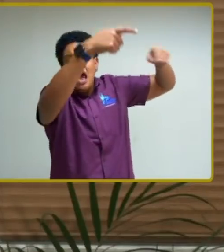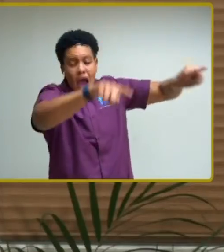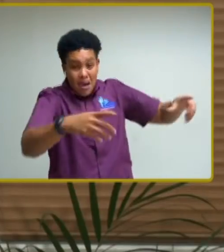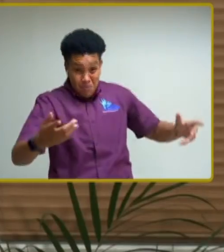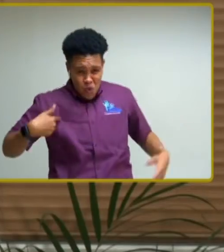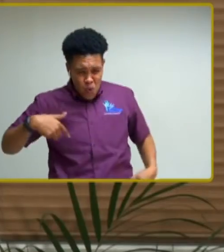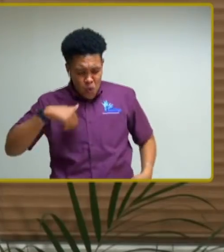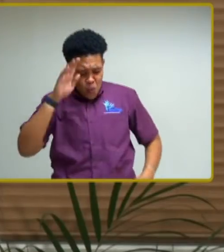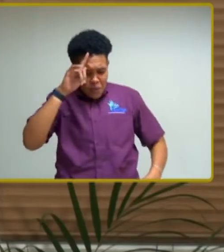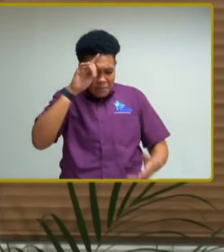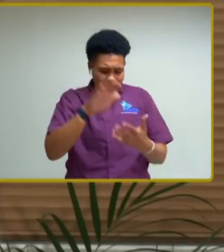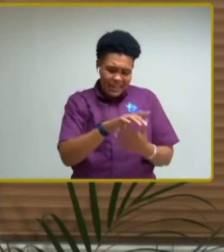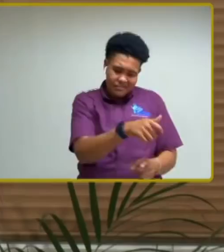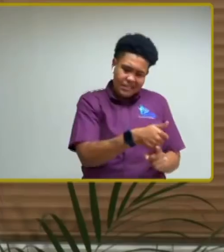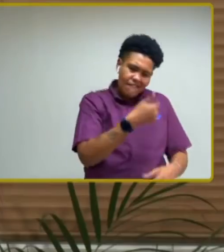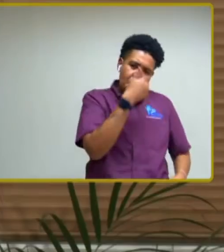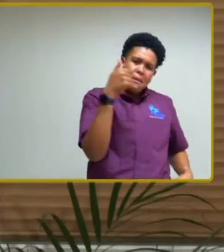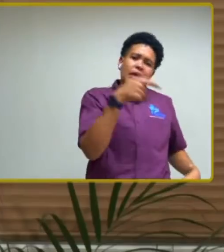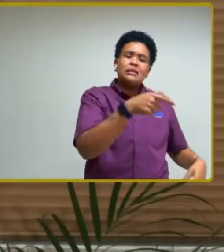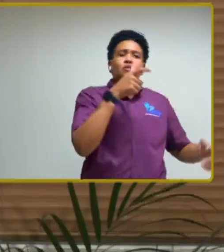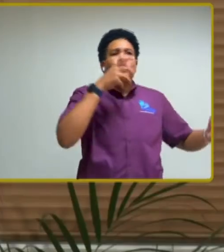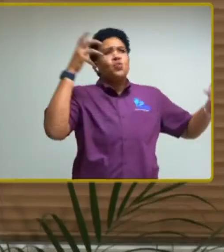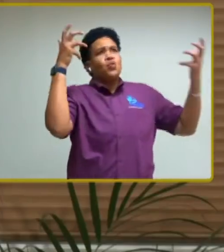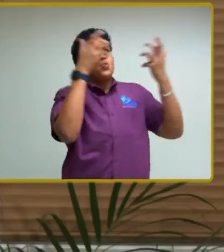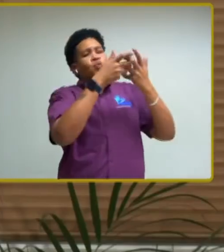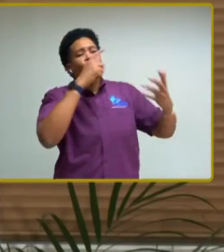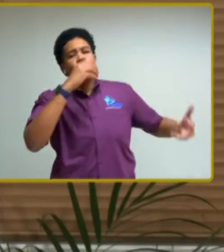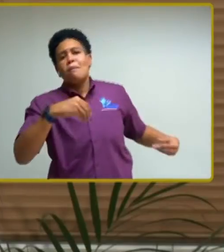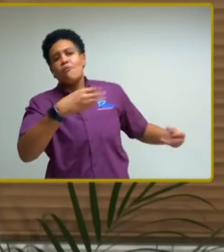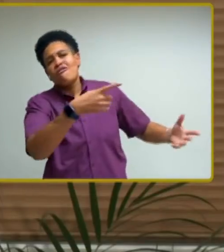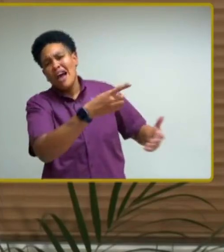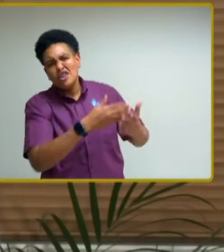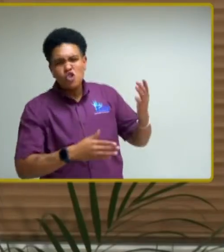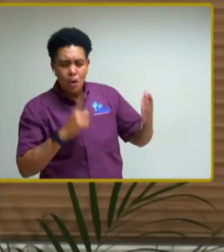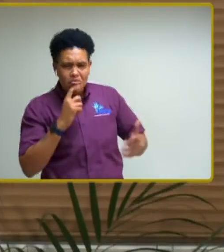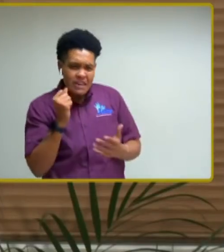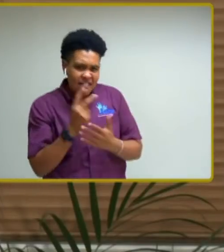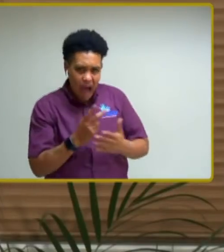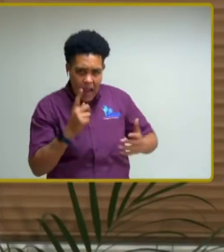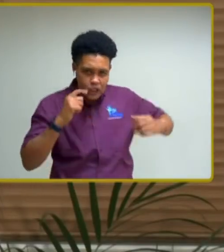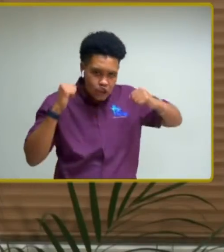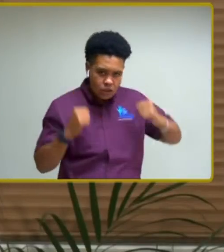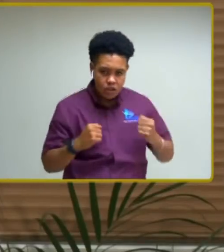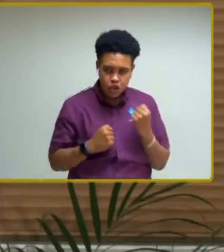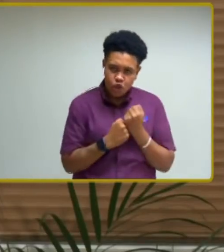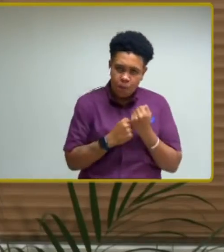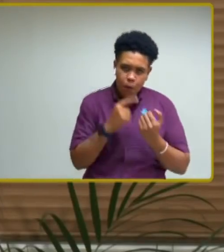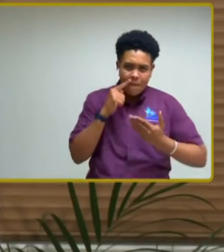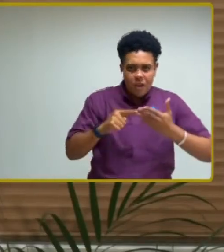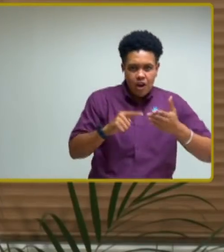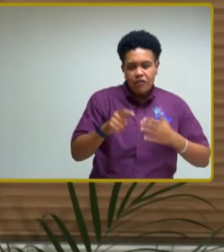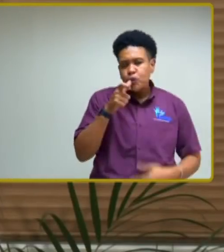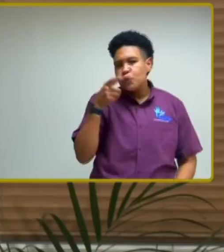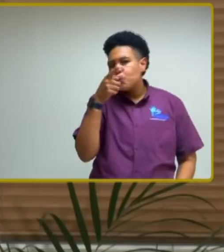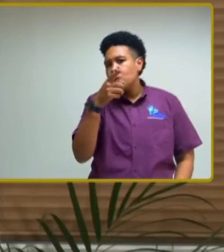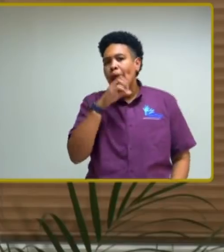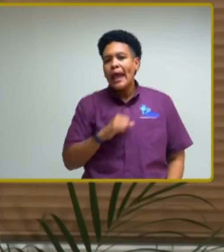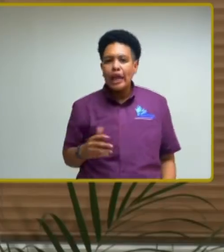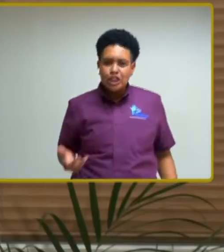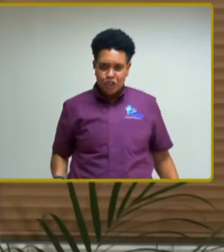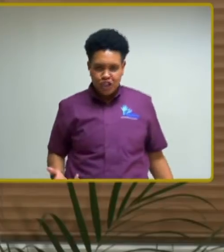we believe they are the best ones suited to provide some validation or verification of your age.